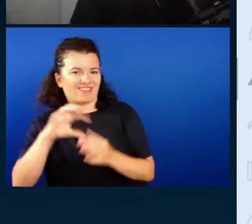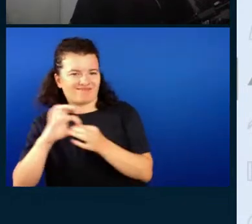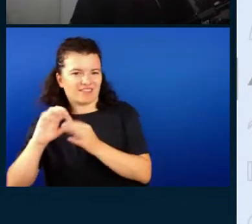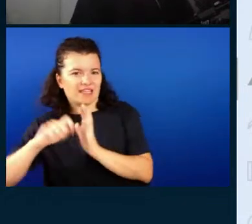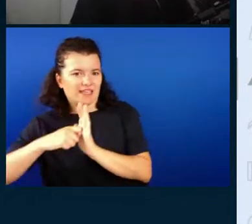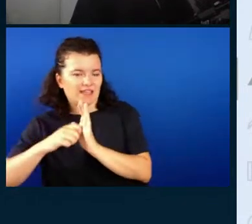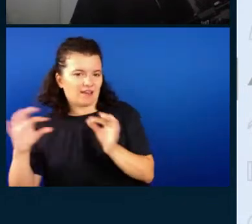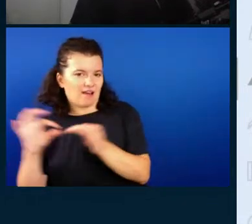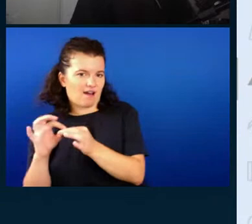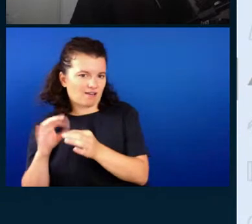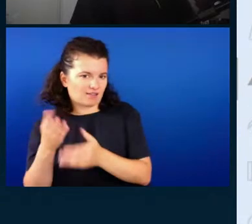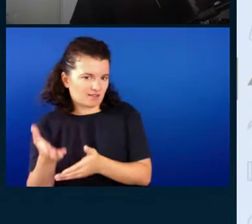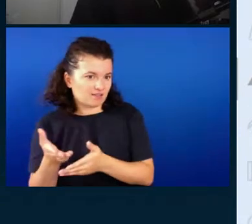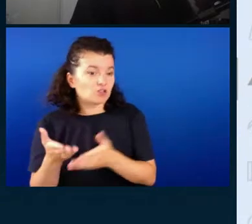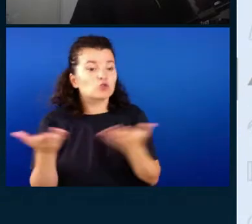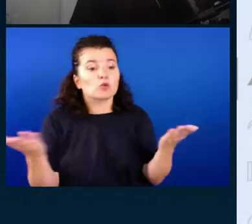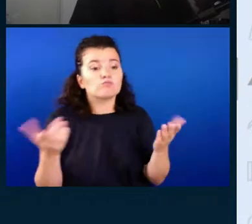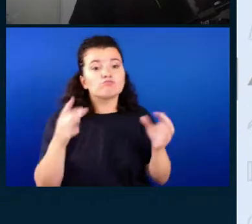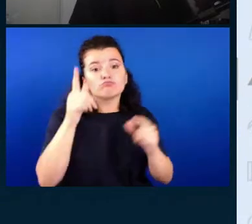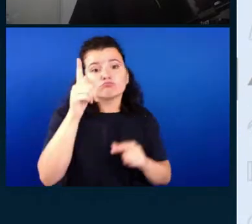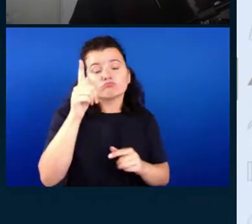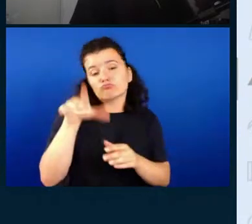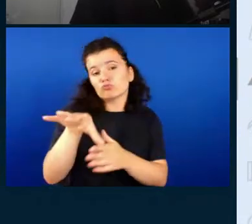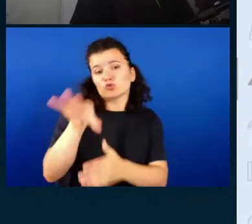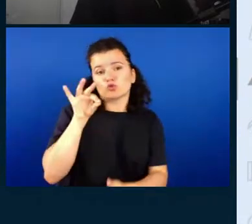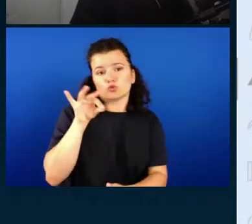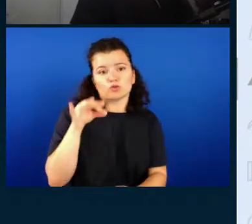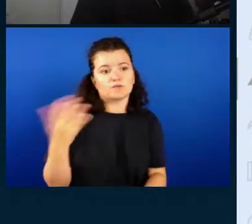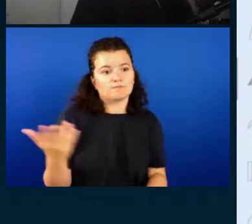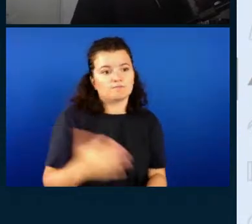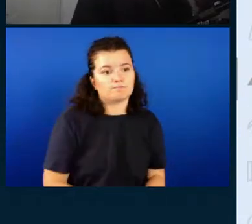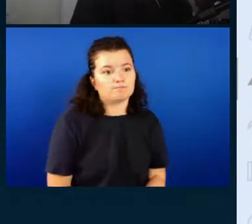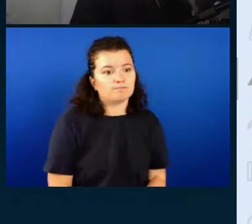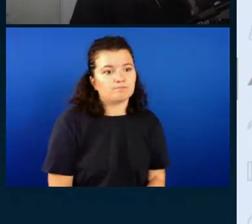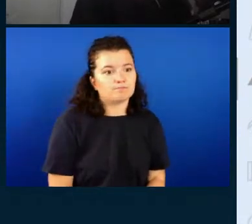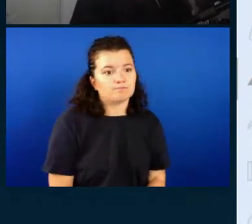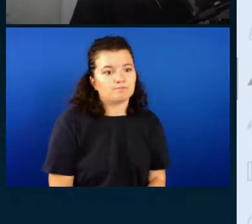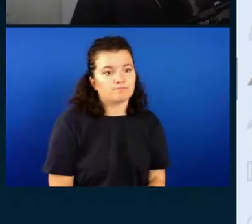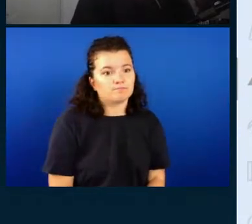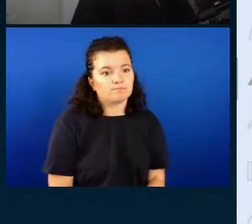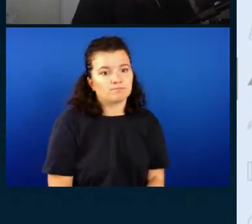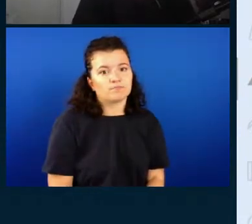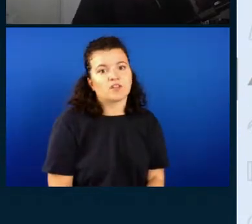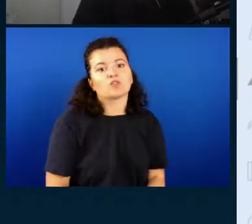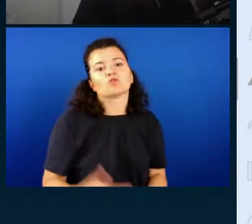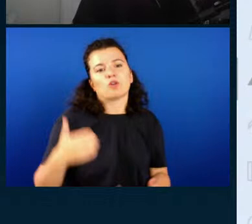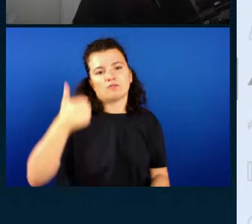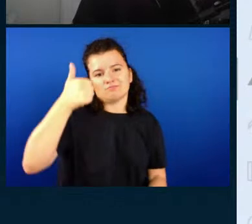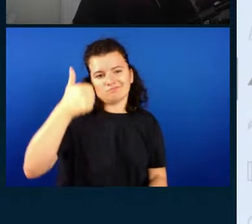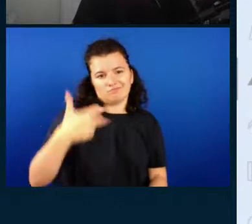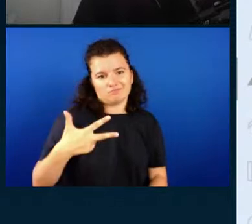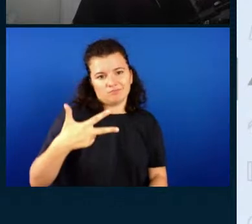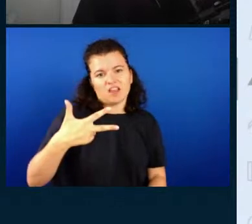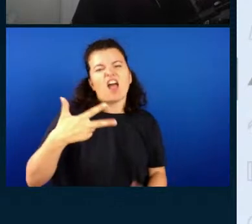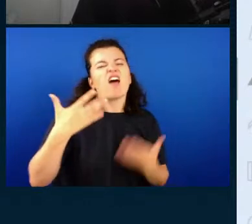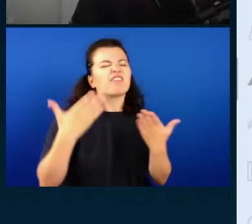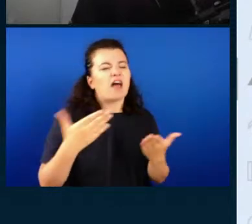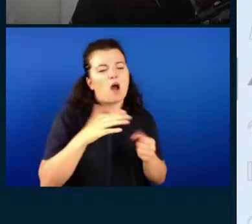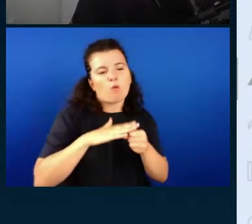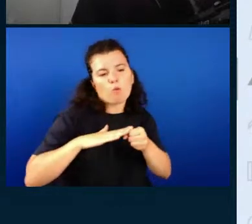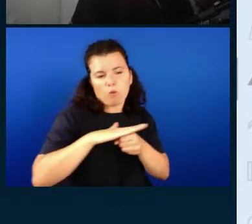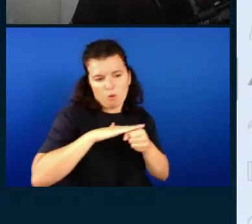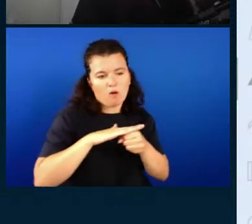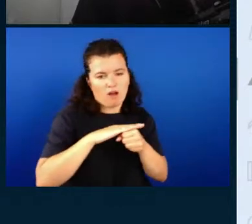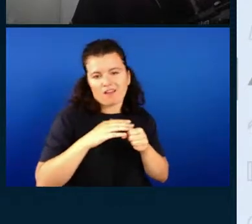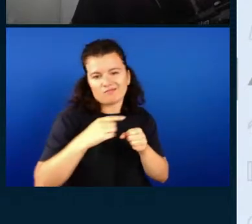For this use case, 1, this is a hello world function, and 2, it's only going to run locally, so I'm fine with anonymous.